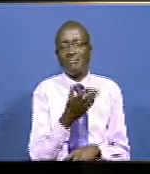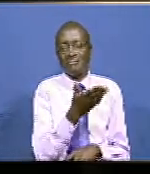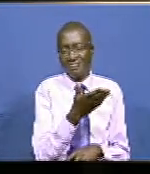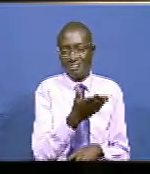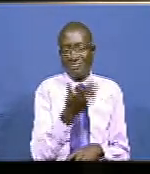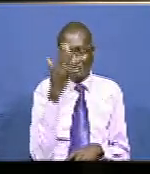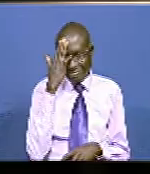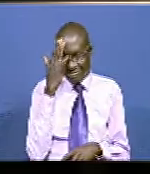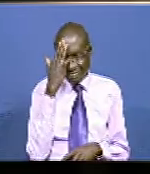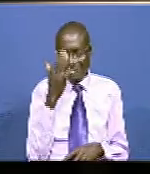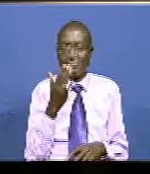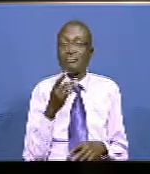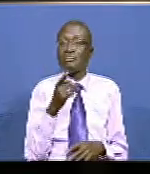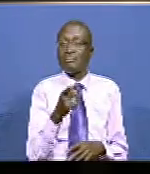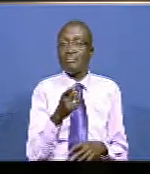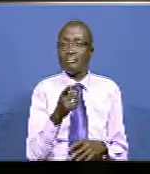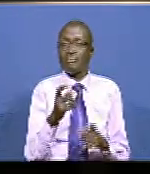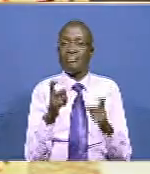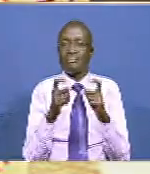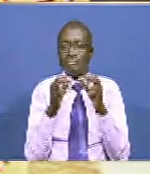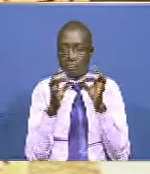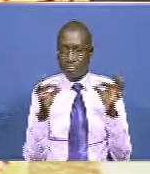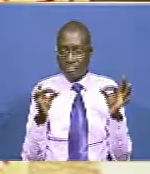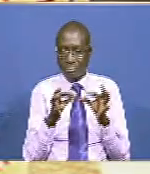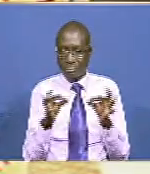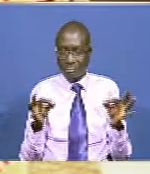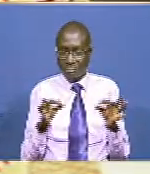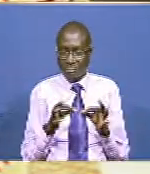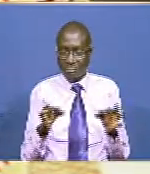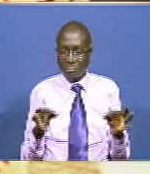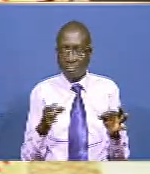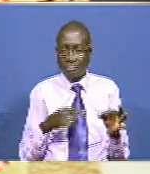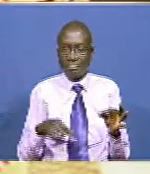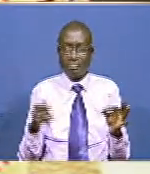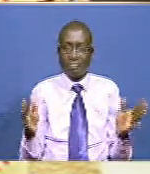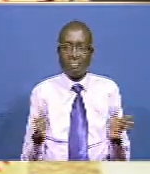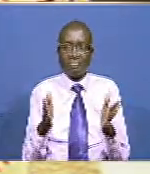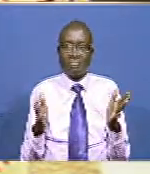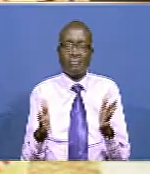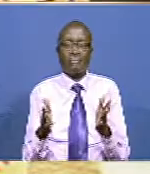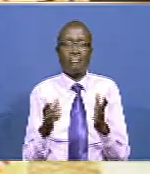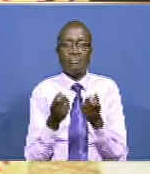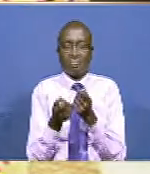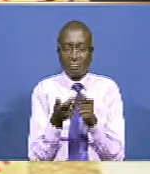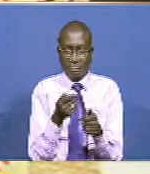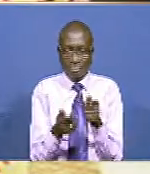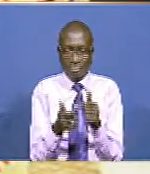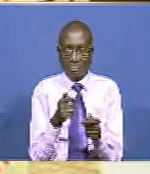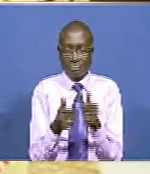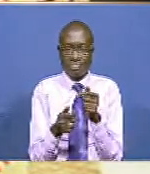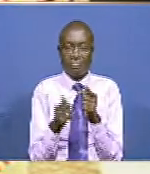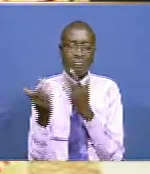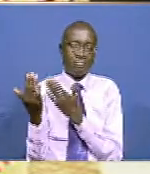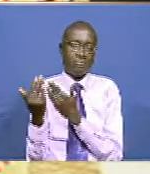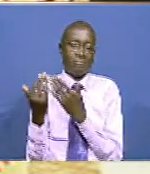deliver me. All right. So you'll be giving us a few lines, exactly. You know, because yeah, yeah. We've been encouraging him, sending him messages of hope